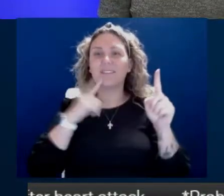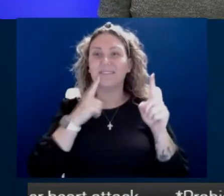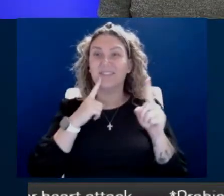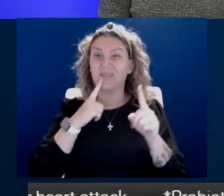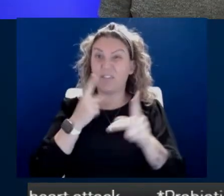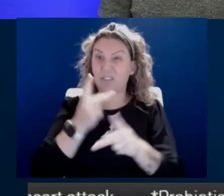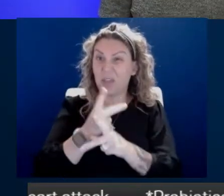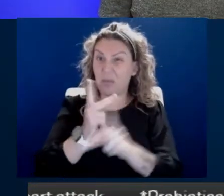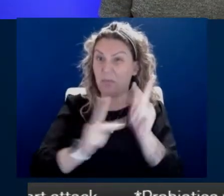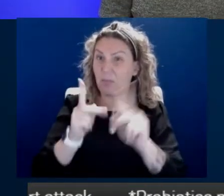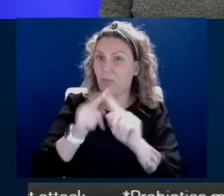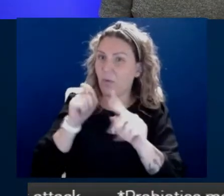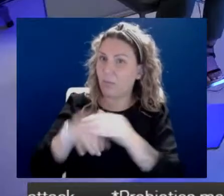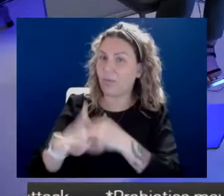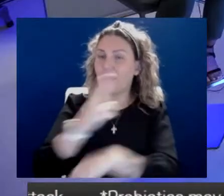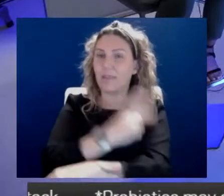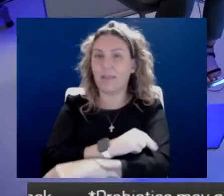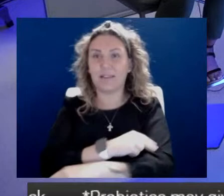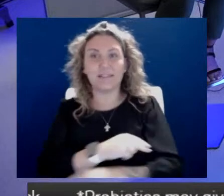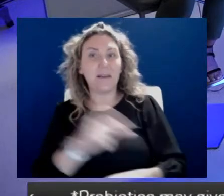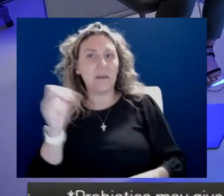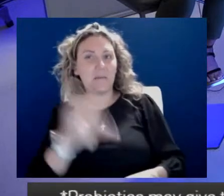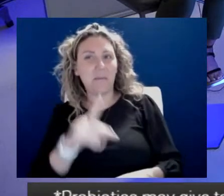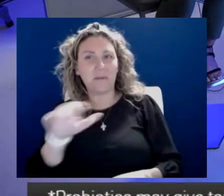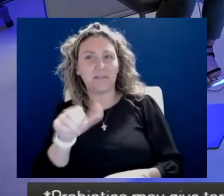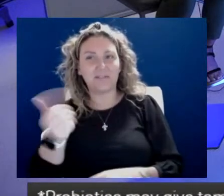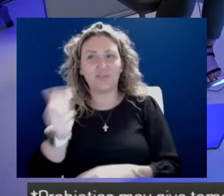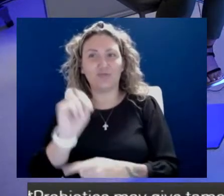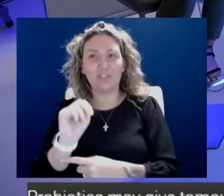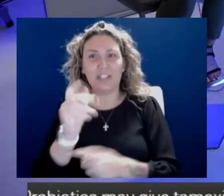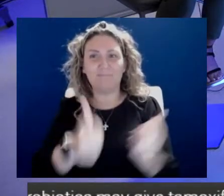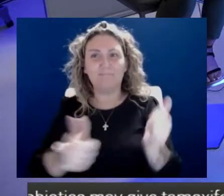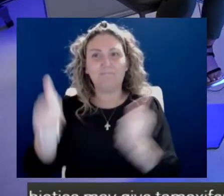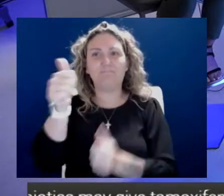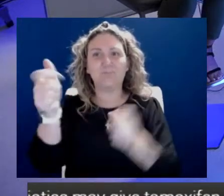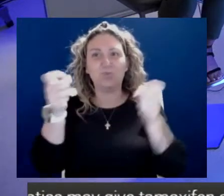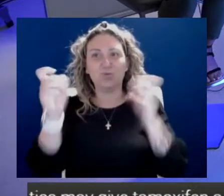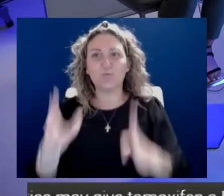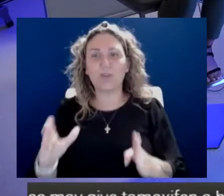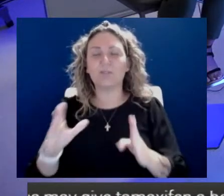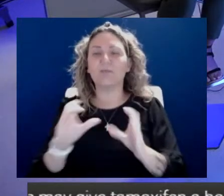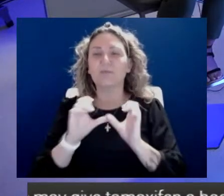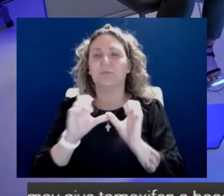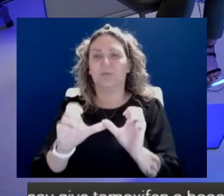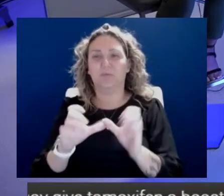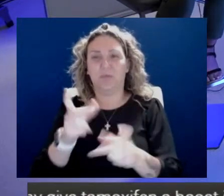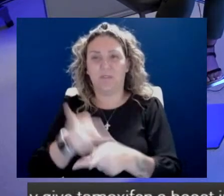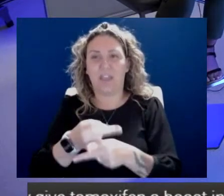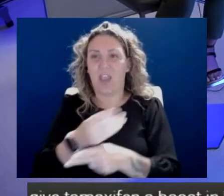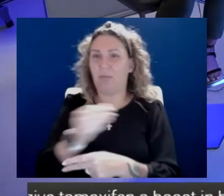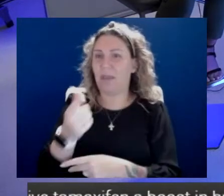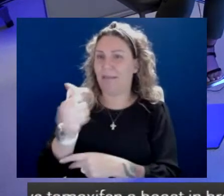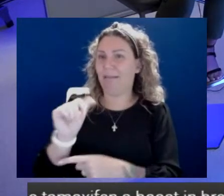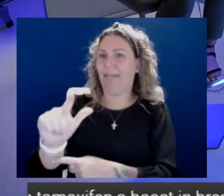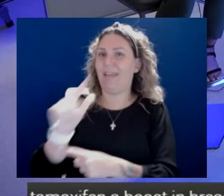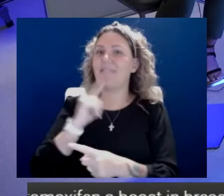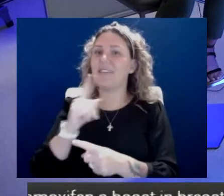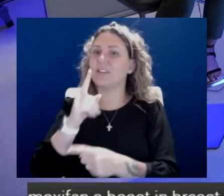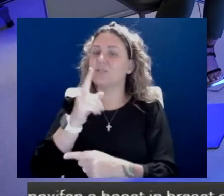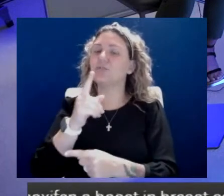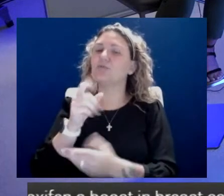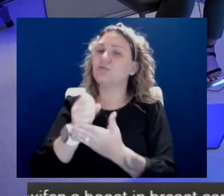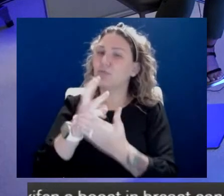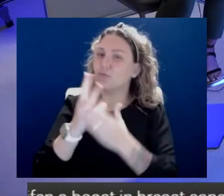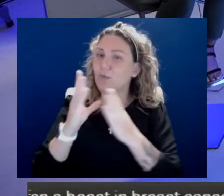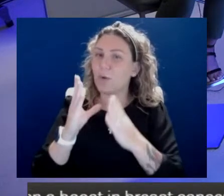Thanks so much. Okay, we are back with Jason Grunstrom, the Executive Director of Continuum of Care, and Gail Saunders, Social Worker Manager here at the